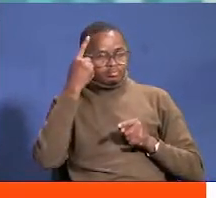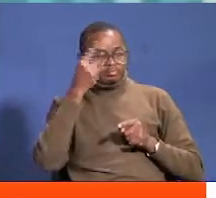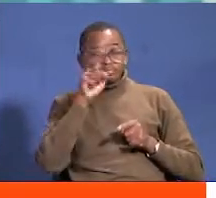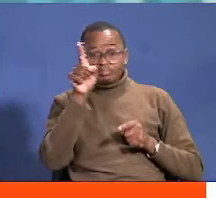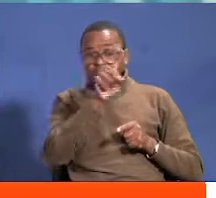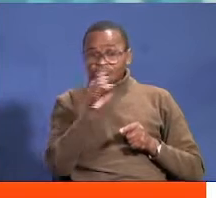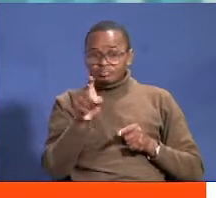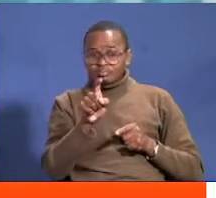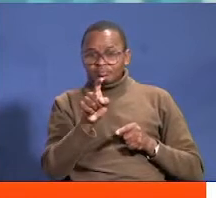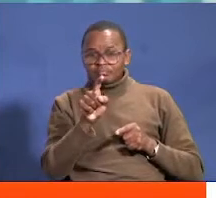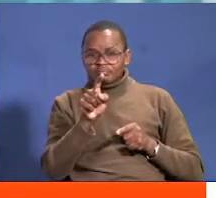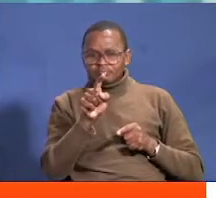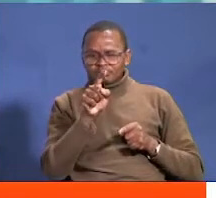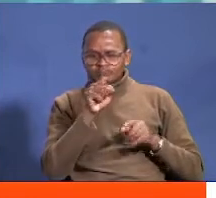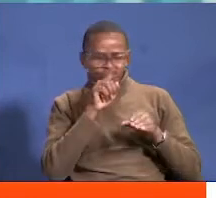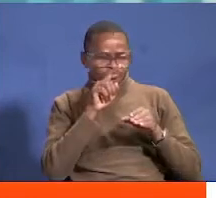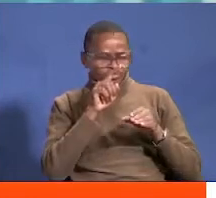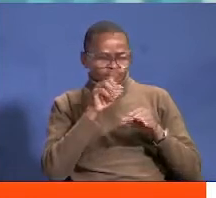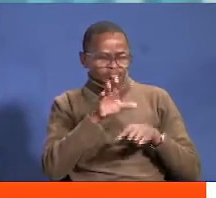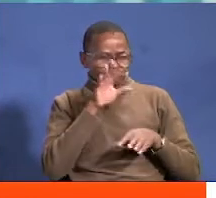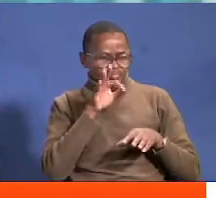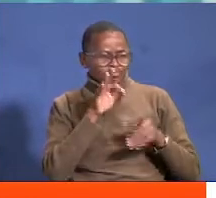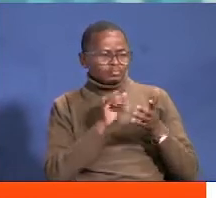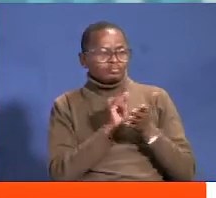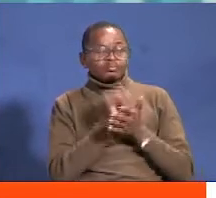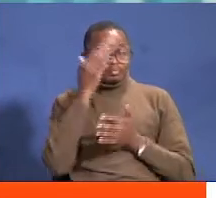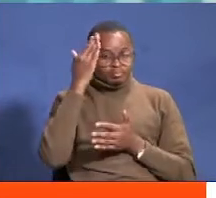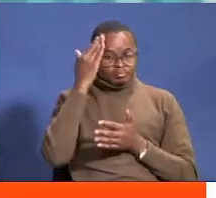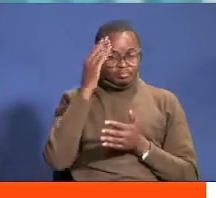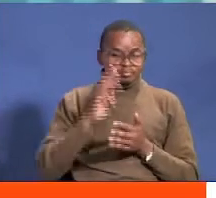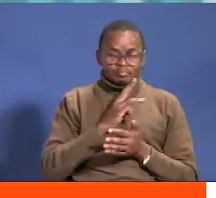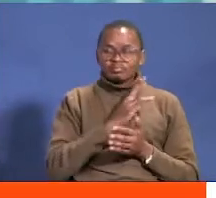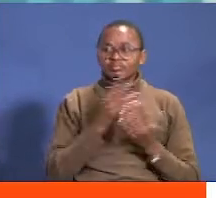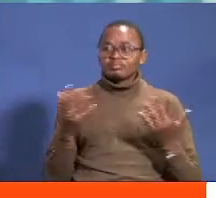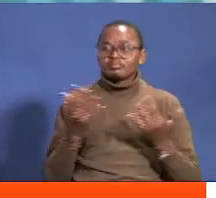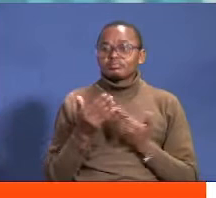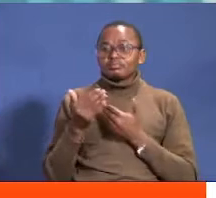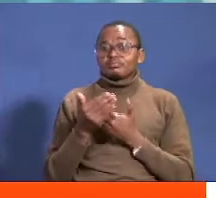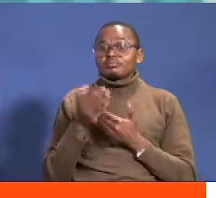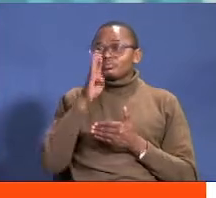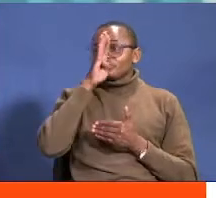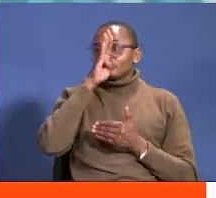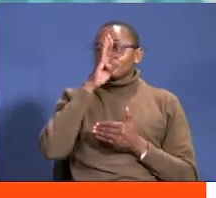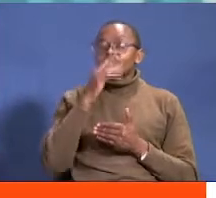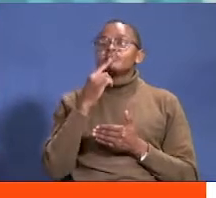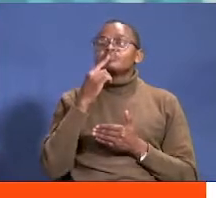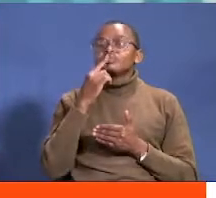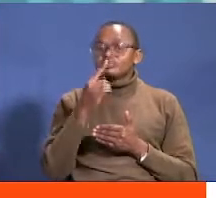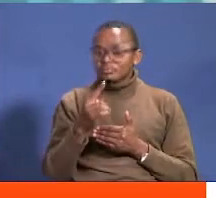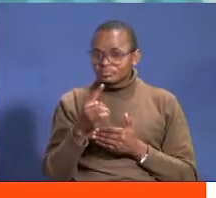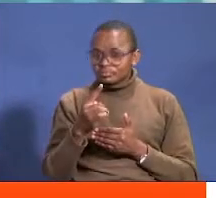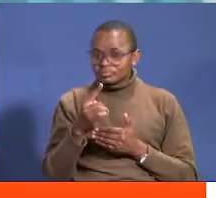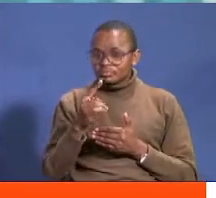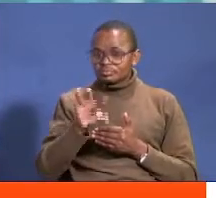And therefore, the findings are that you realize that we are nowhere near where we want to be. What do I mean?